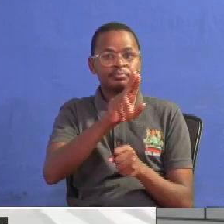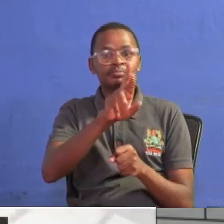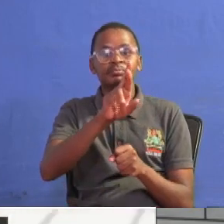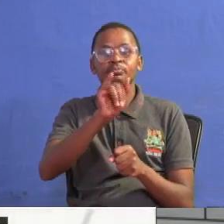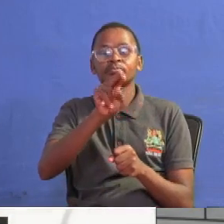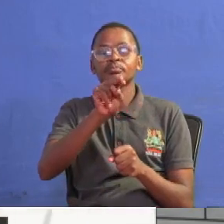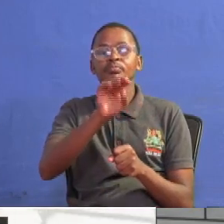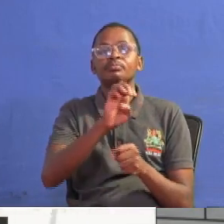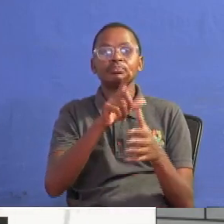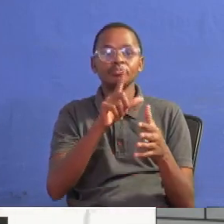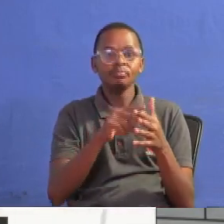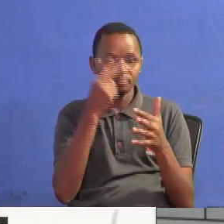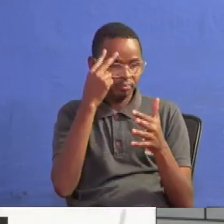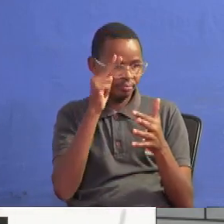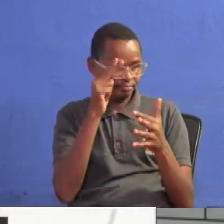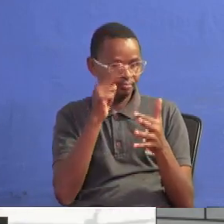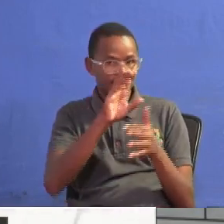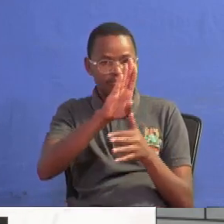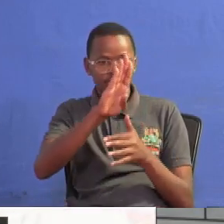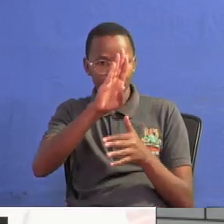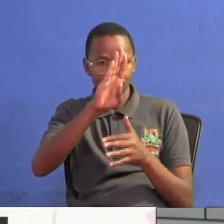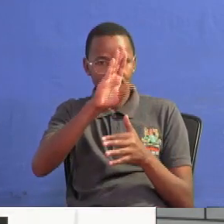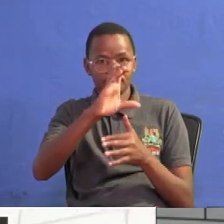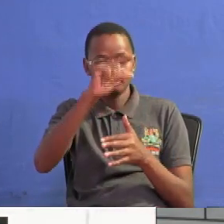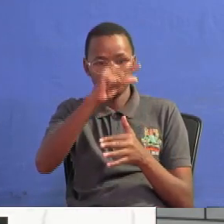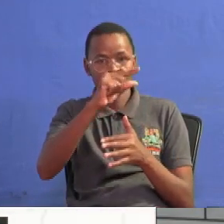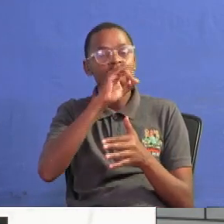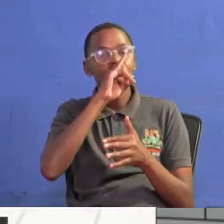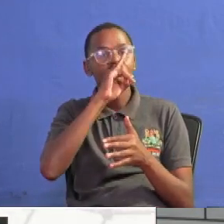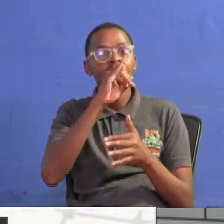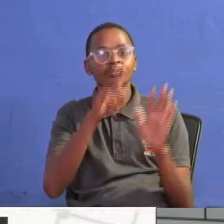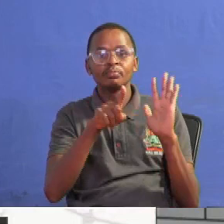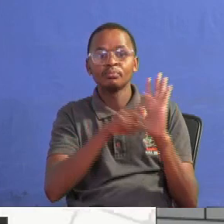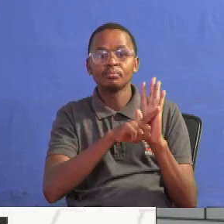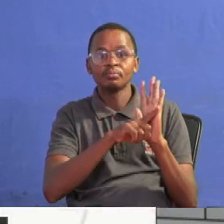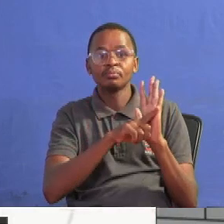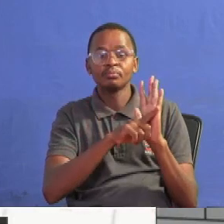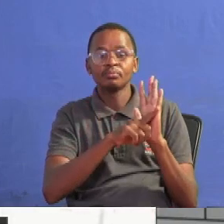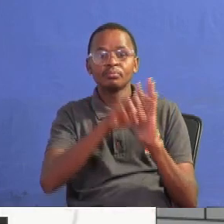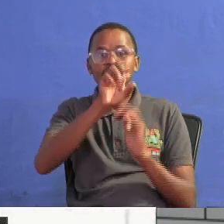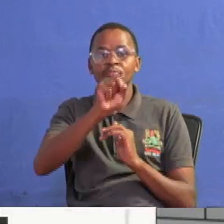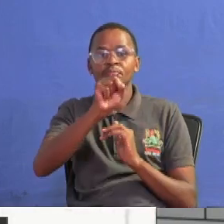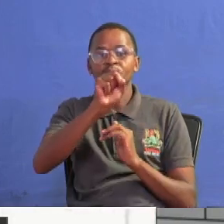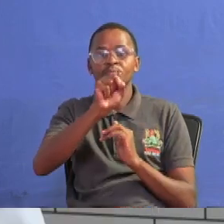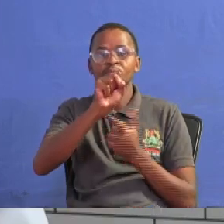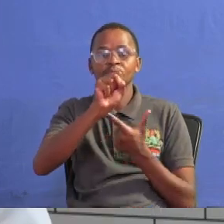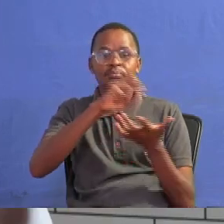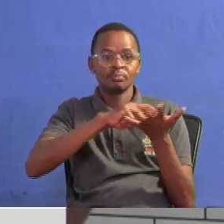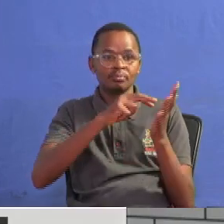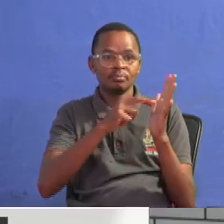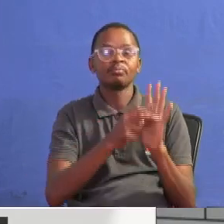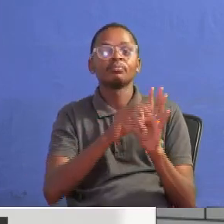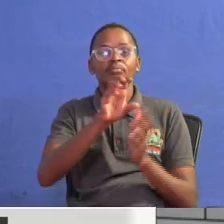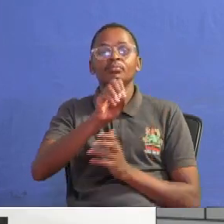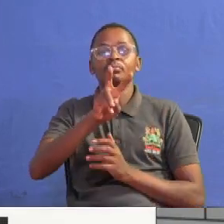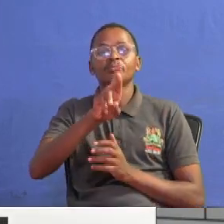serum screening and you see that their BCG or the pregnancy test is negative, HSG, then it means it's not an ovarian,